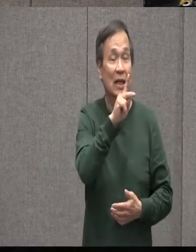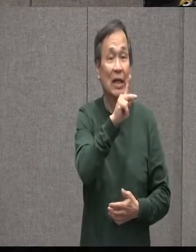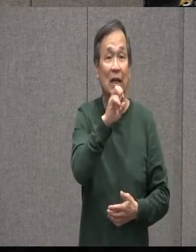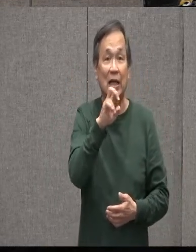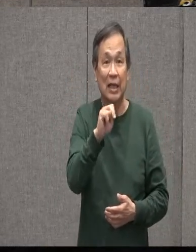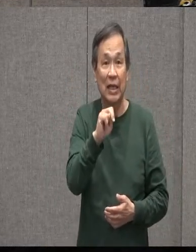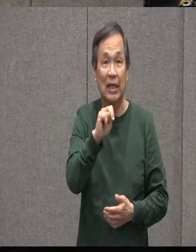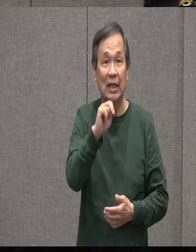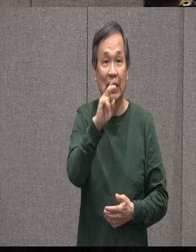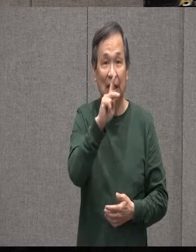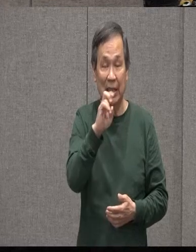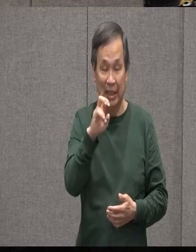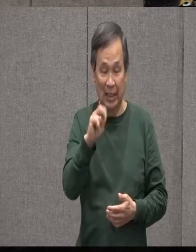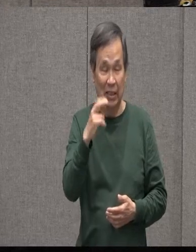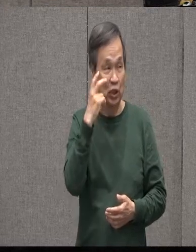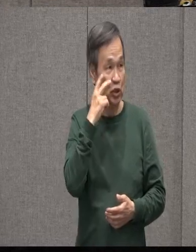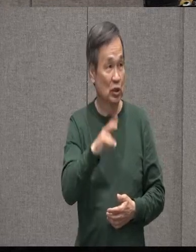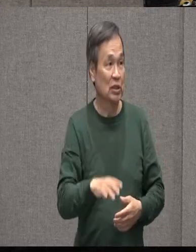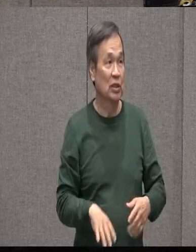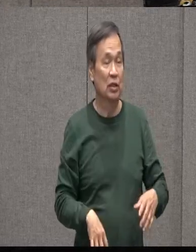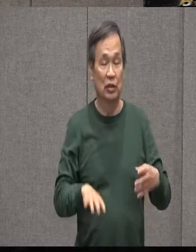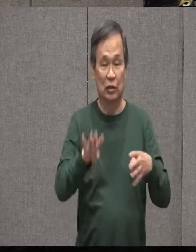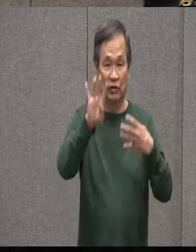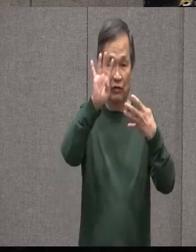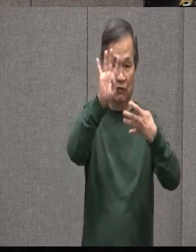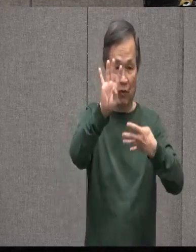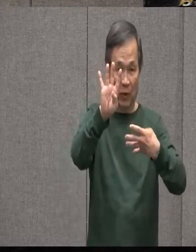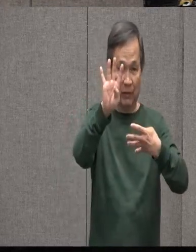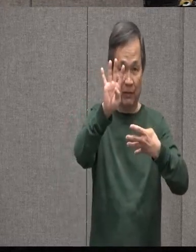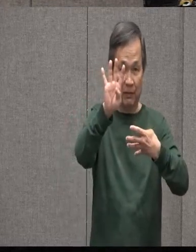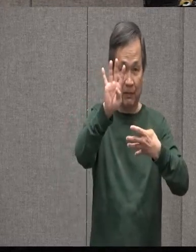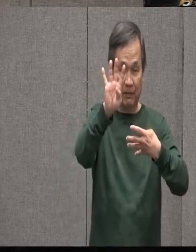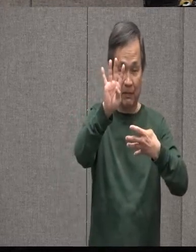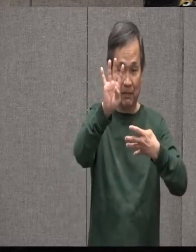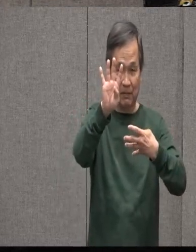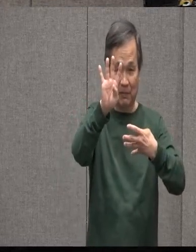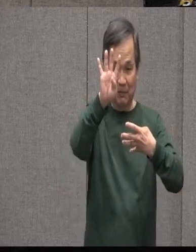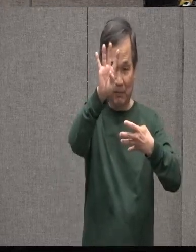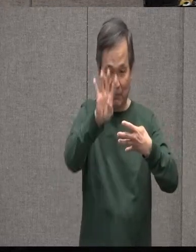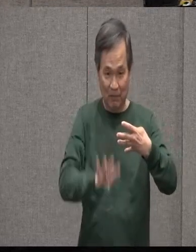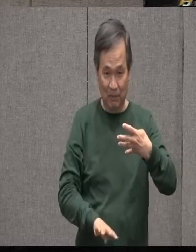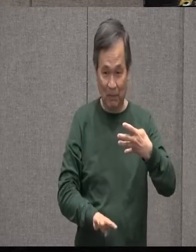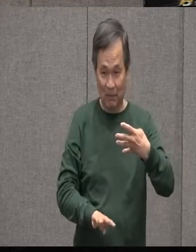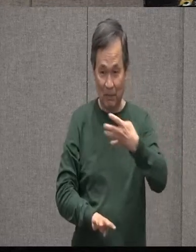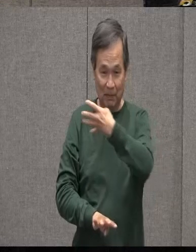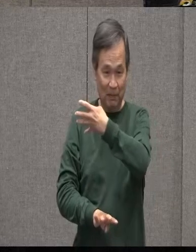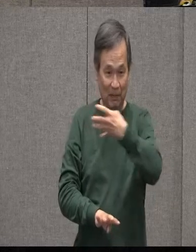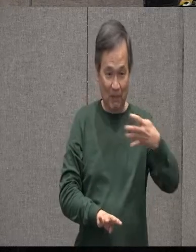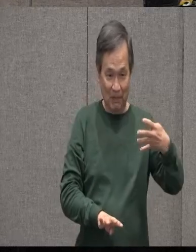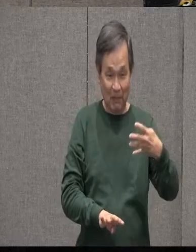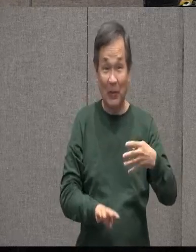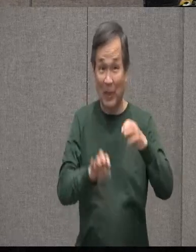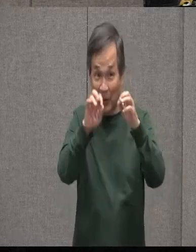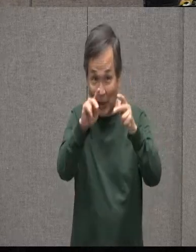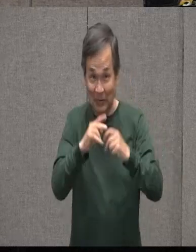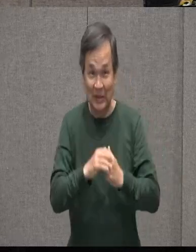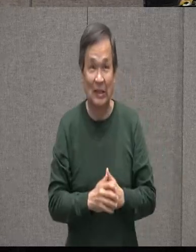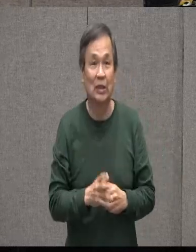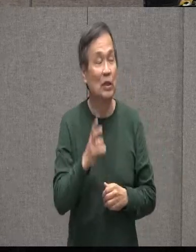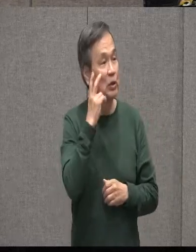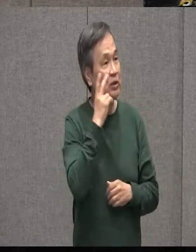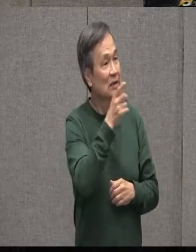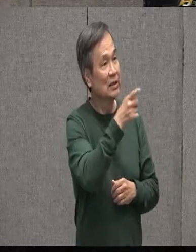geometric shapes together to make pictures or other things. Well, this puzzle is called a Ken puzzle.